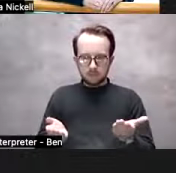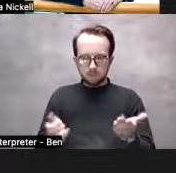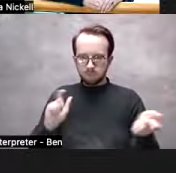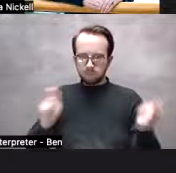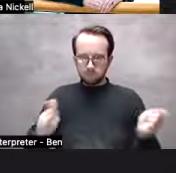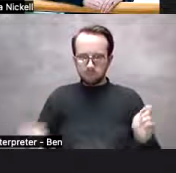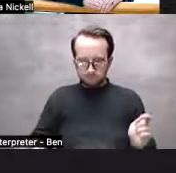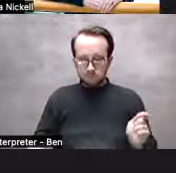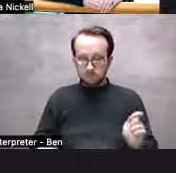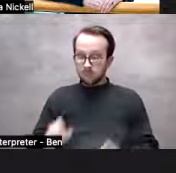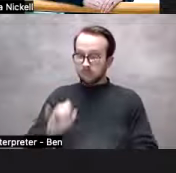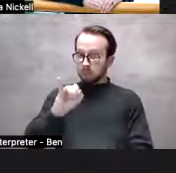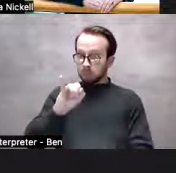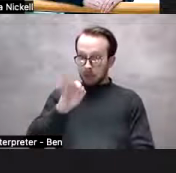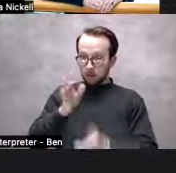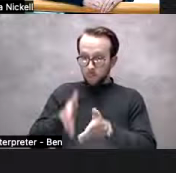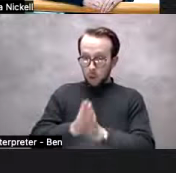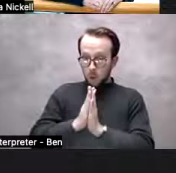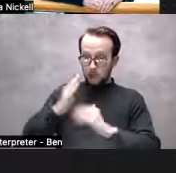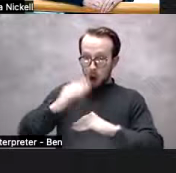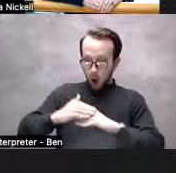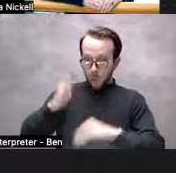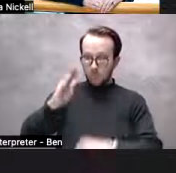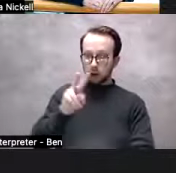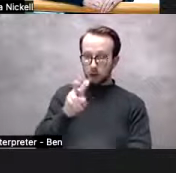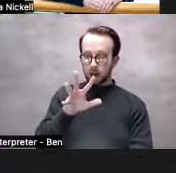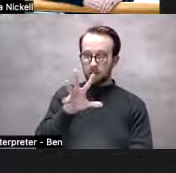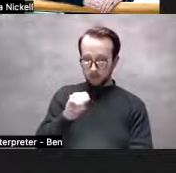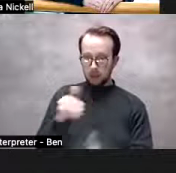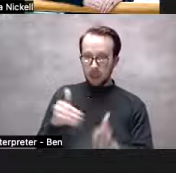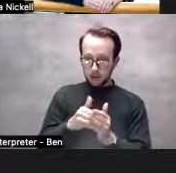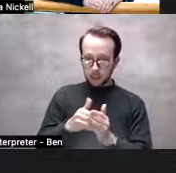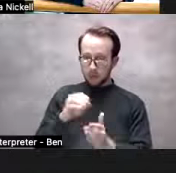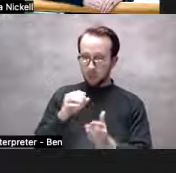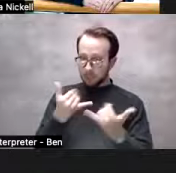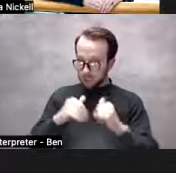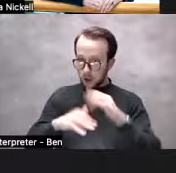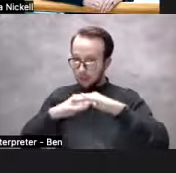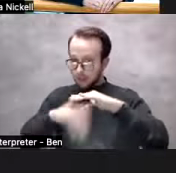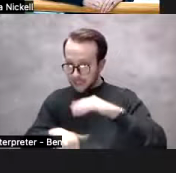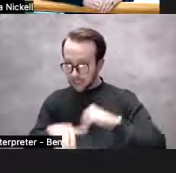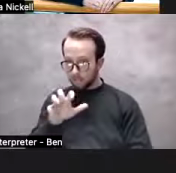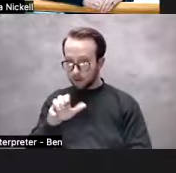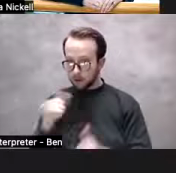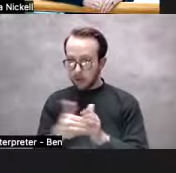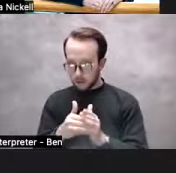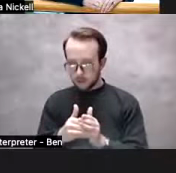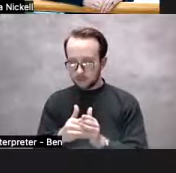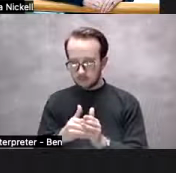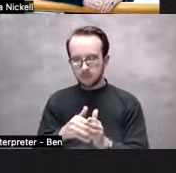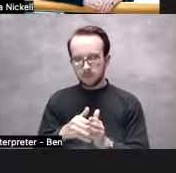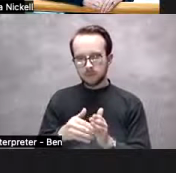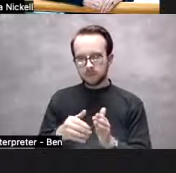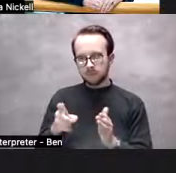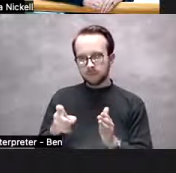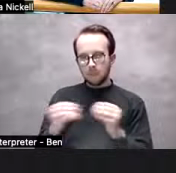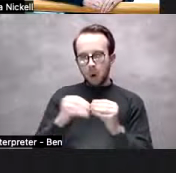you're requesting over $250,000 and less than $500,000, then you have to do a more extensive